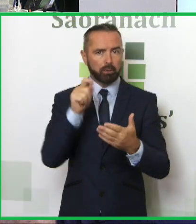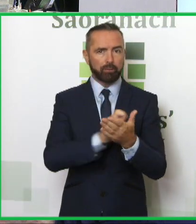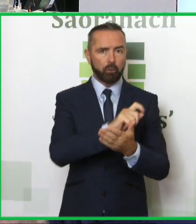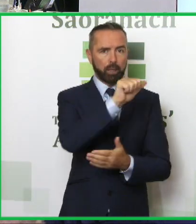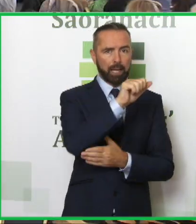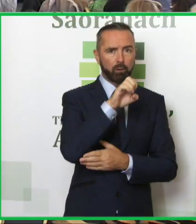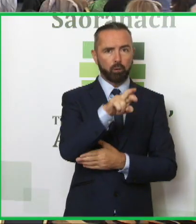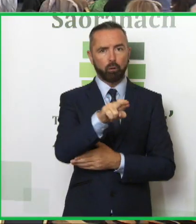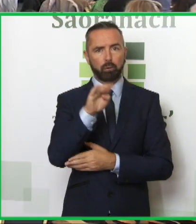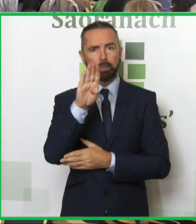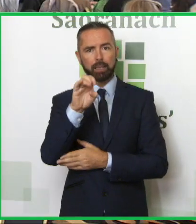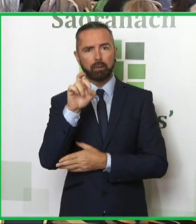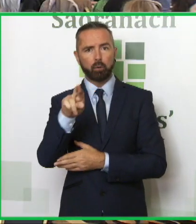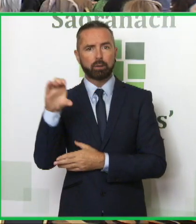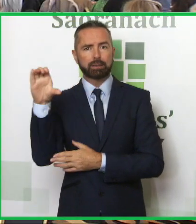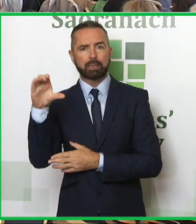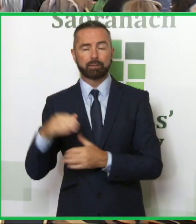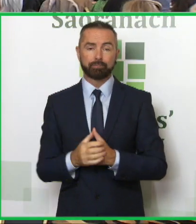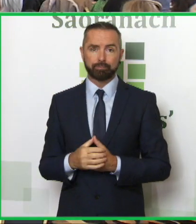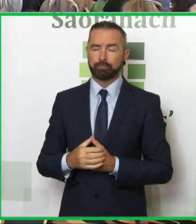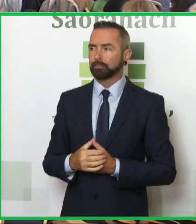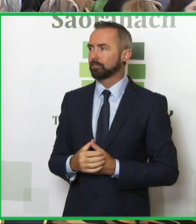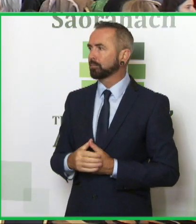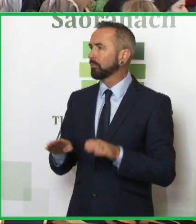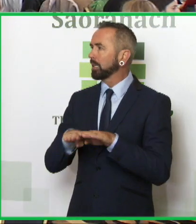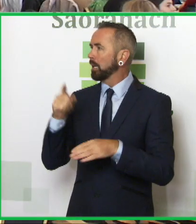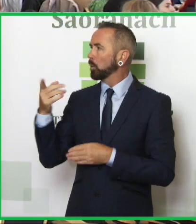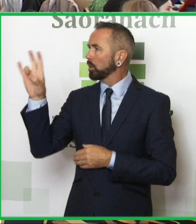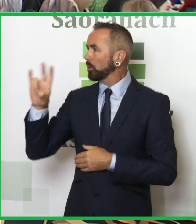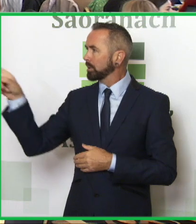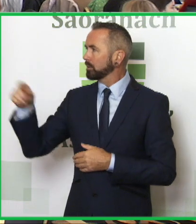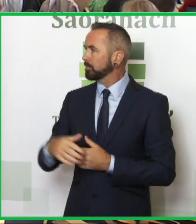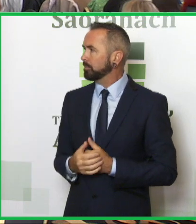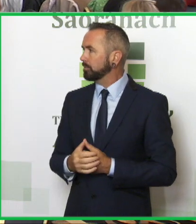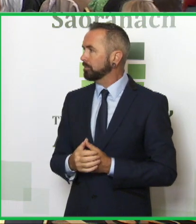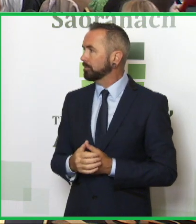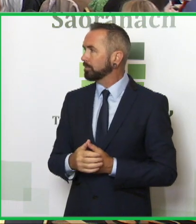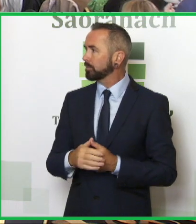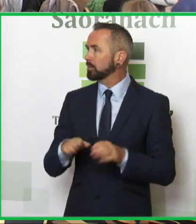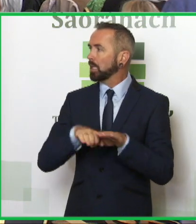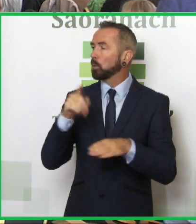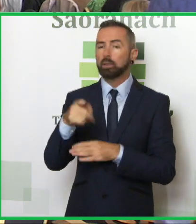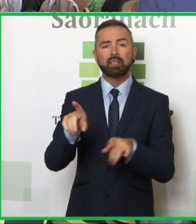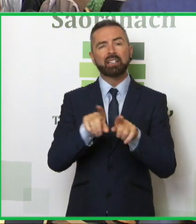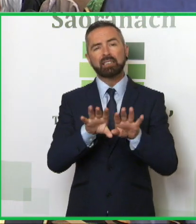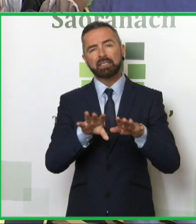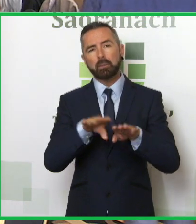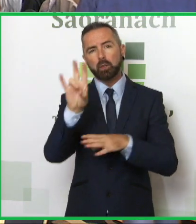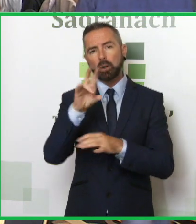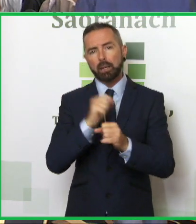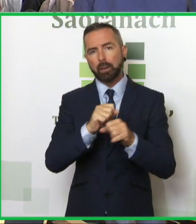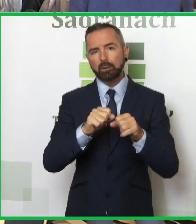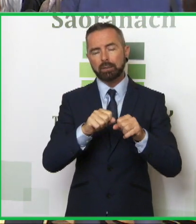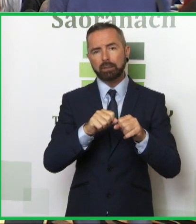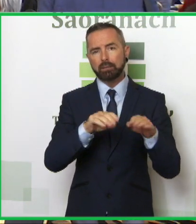So, yeah. Ciara, table 1. Yeah, thanks very much. I suppose we had a question here at our table regarding the status quo